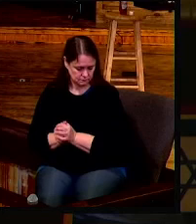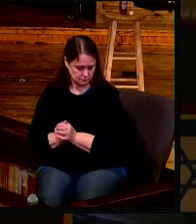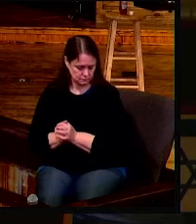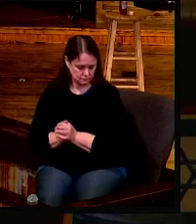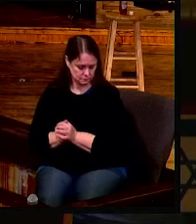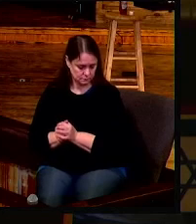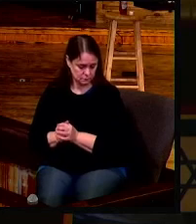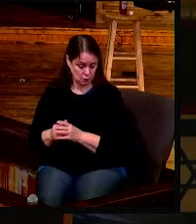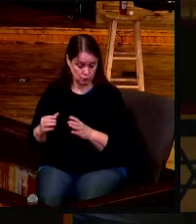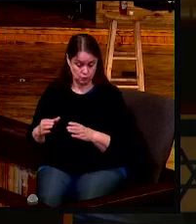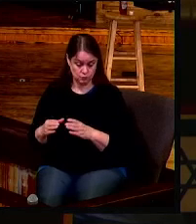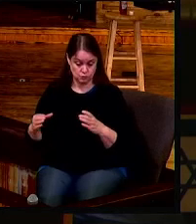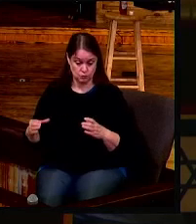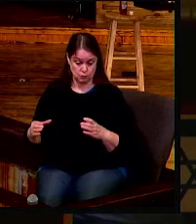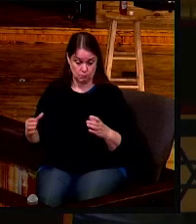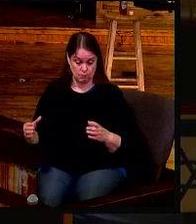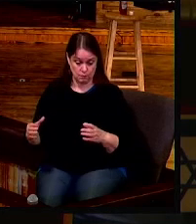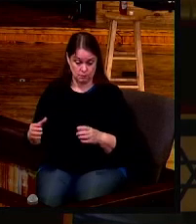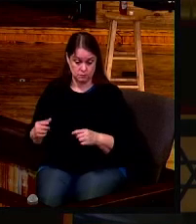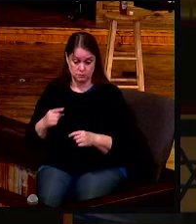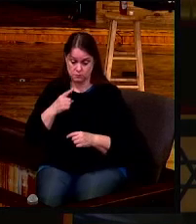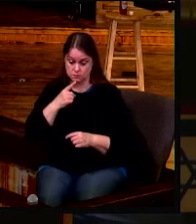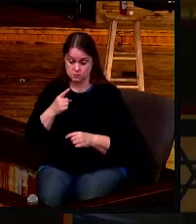There's so much to talk about when it comes to words.